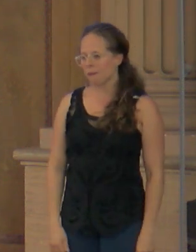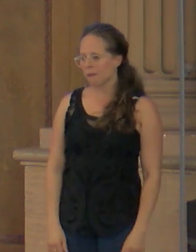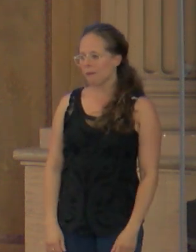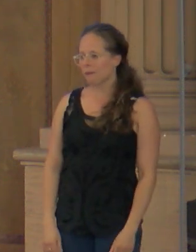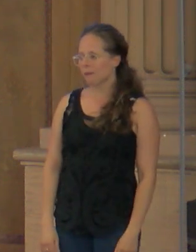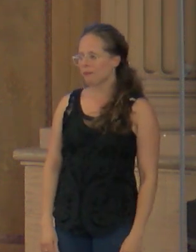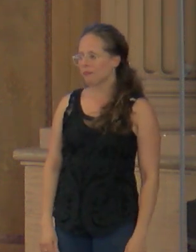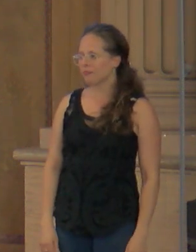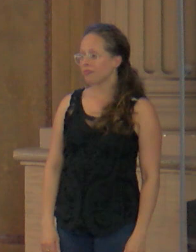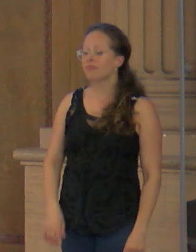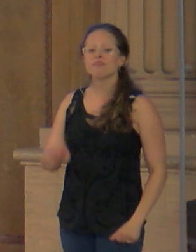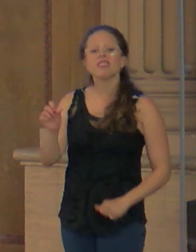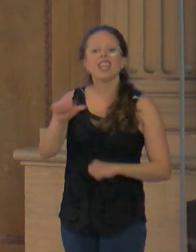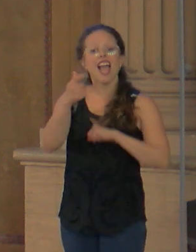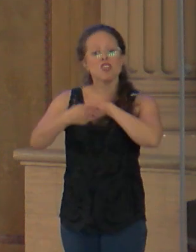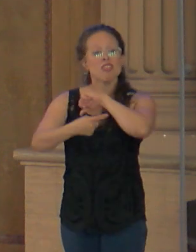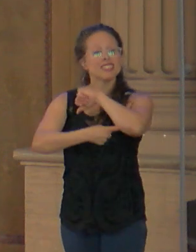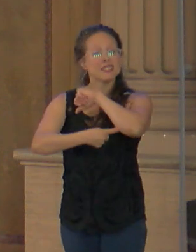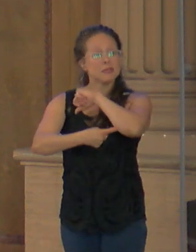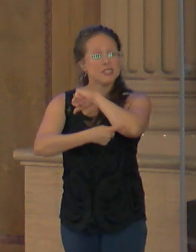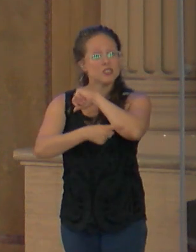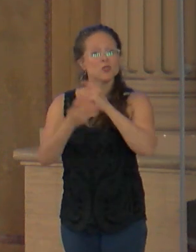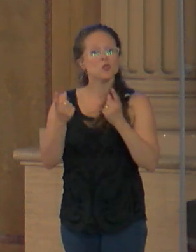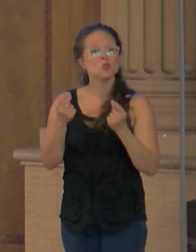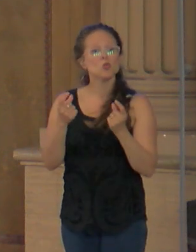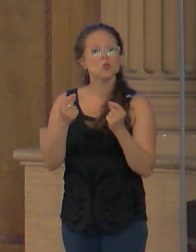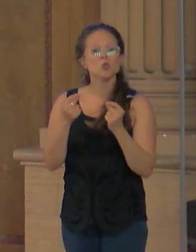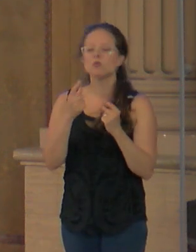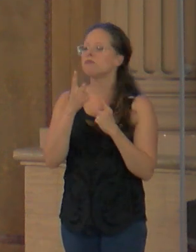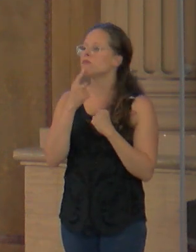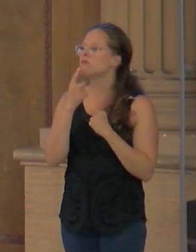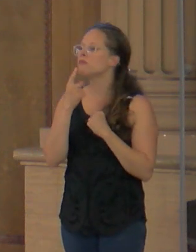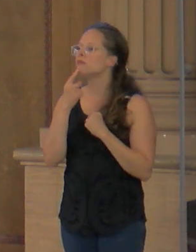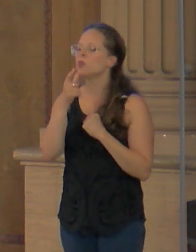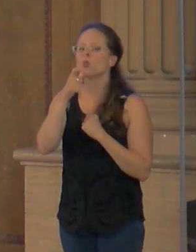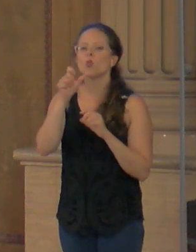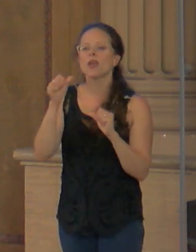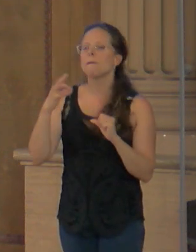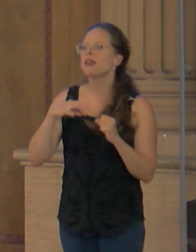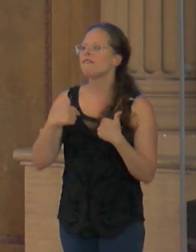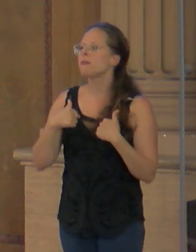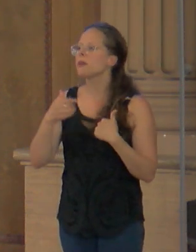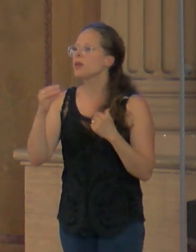And then another temptation in these disputes is to take the side of the one who can do the most for us.